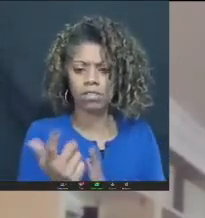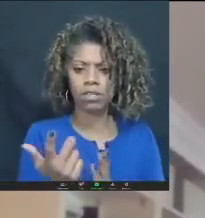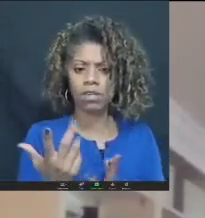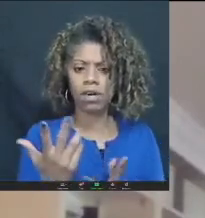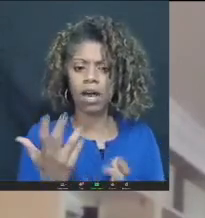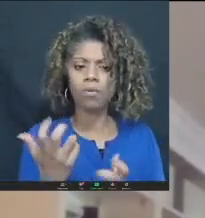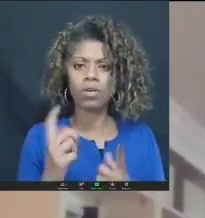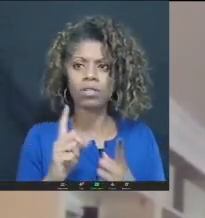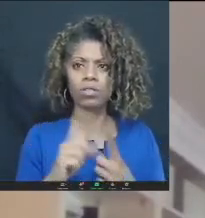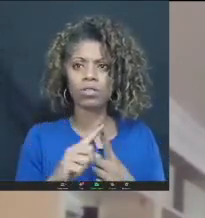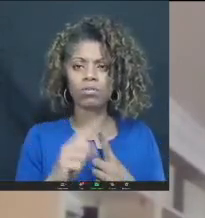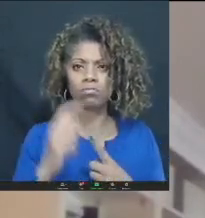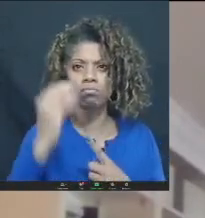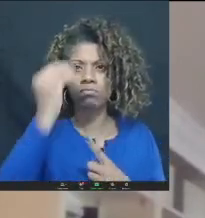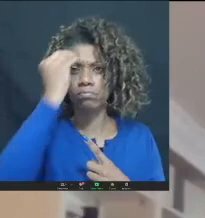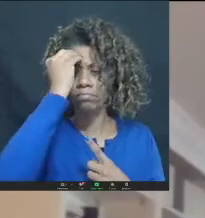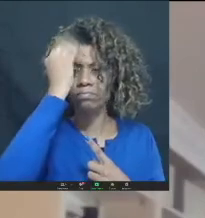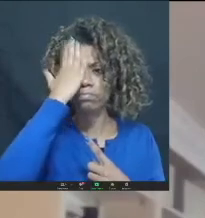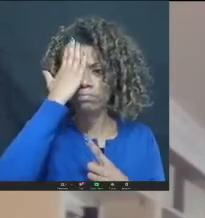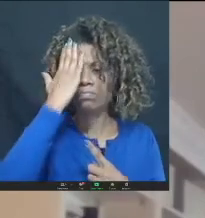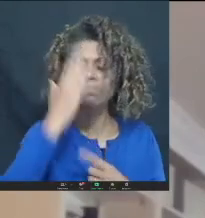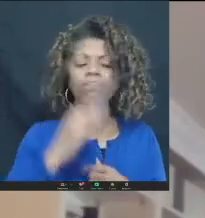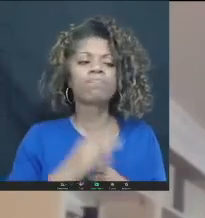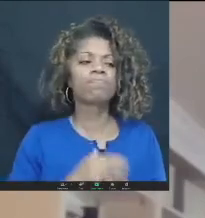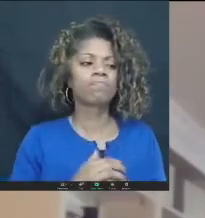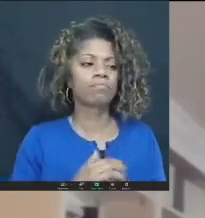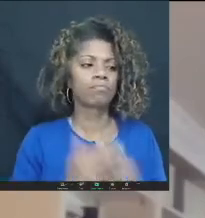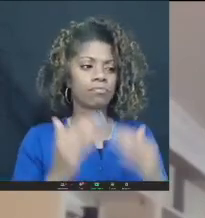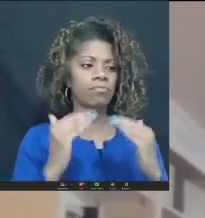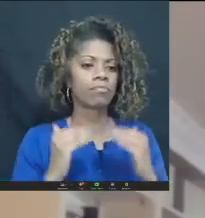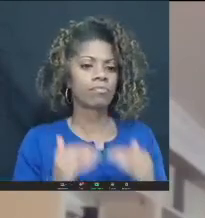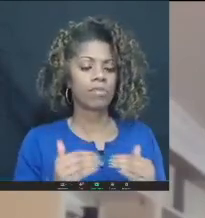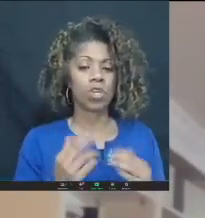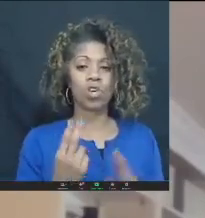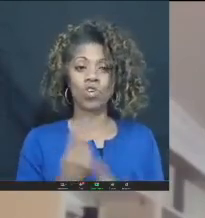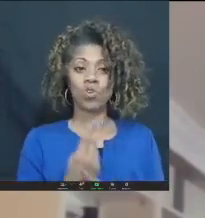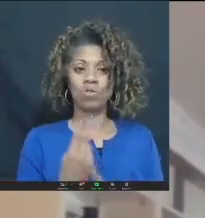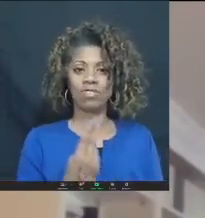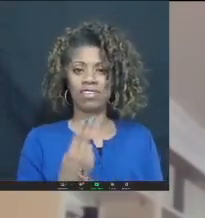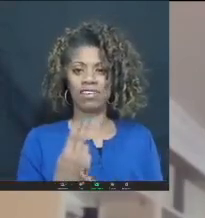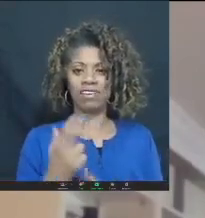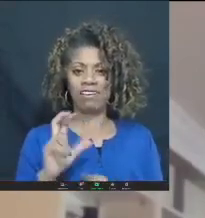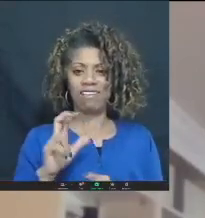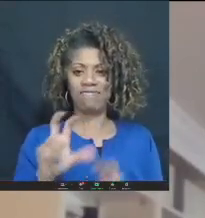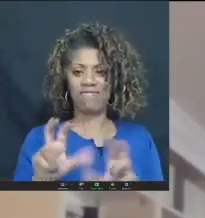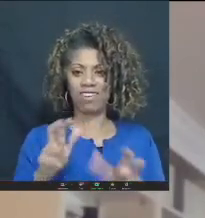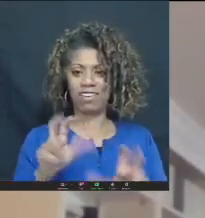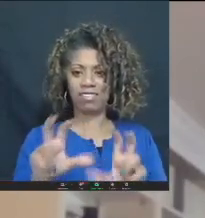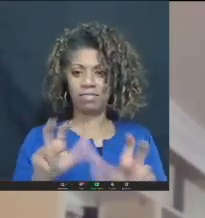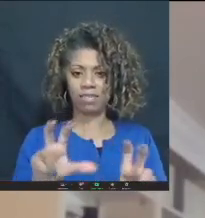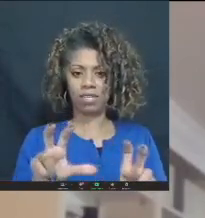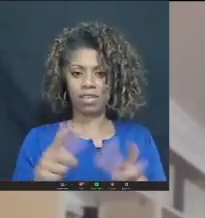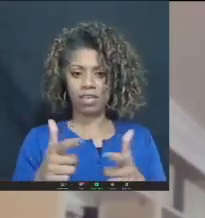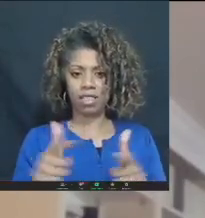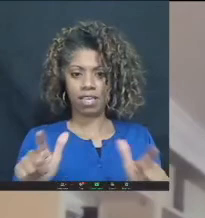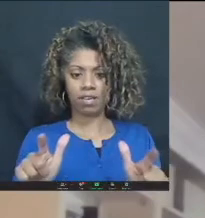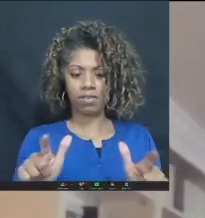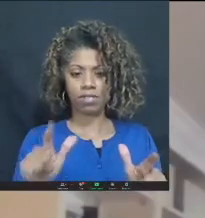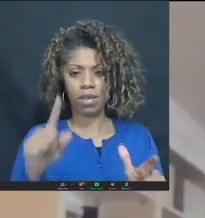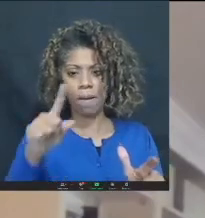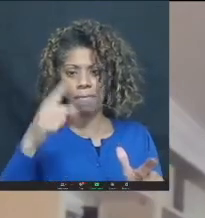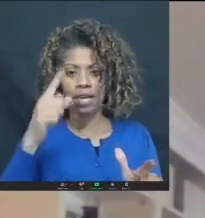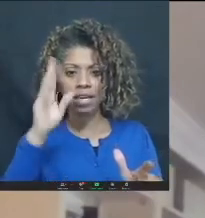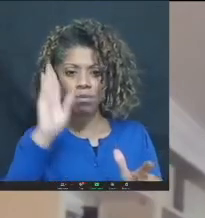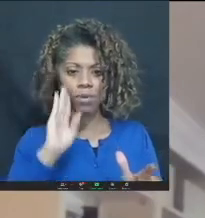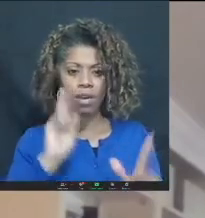also learned, using investment language, that we need to talk about Black and brown people's worth. We need to talk about their assets.